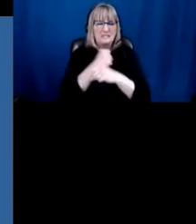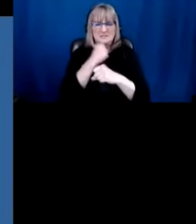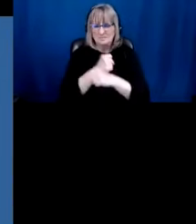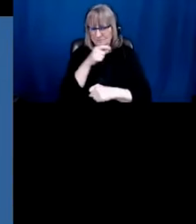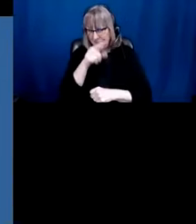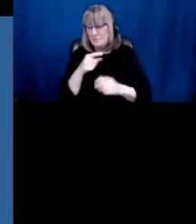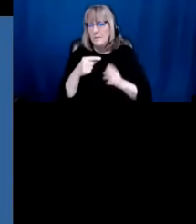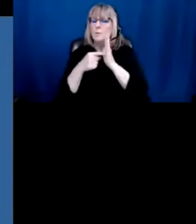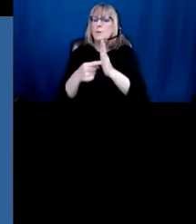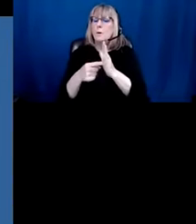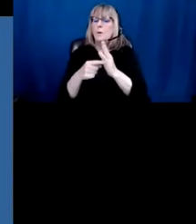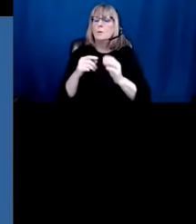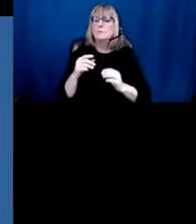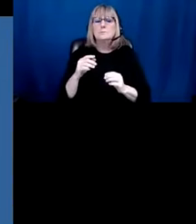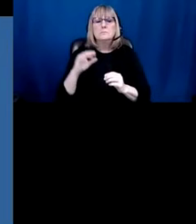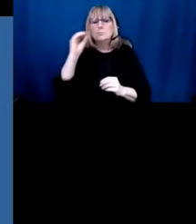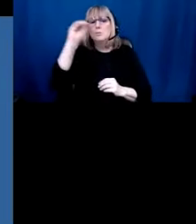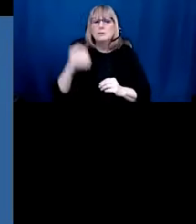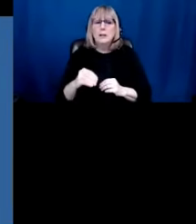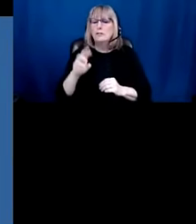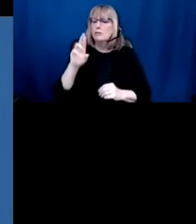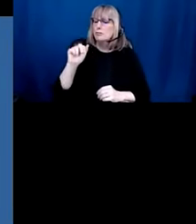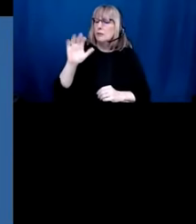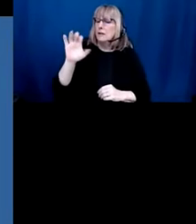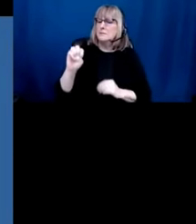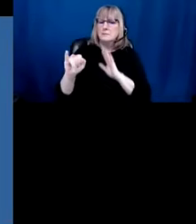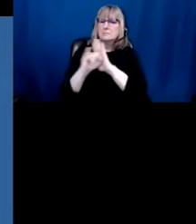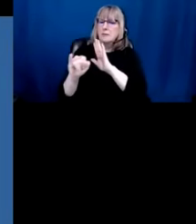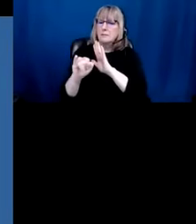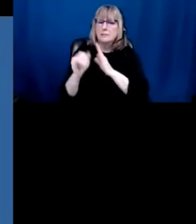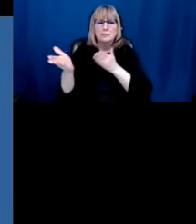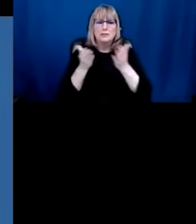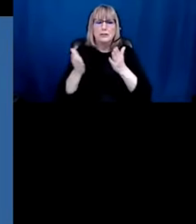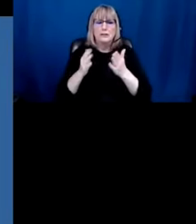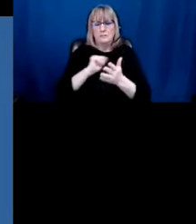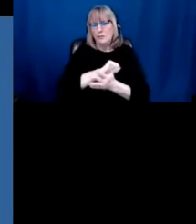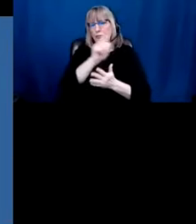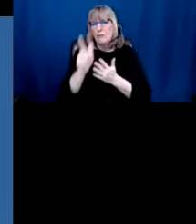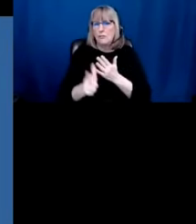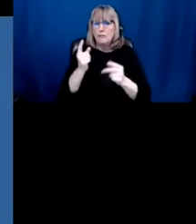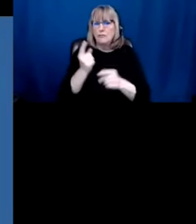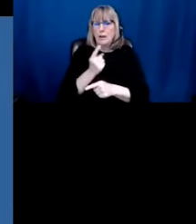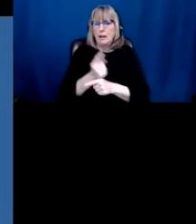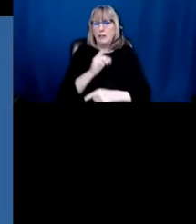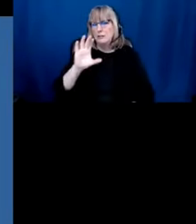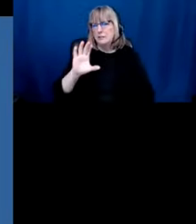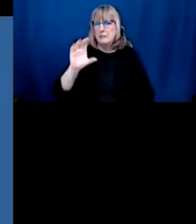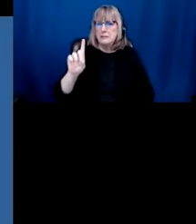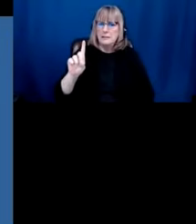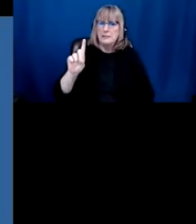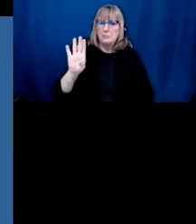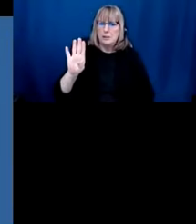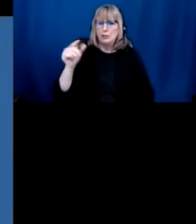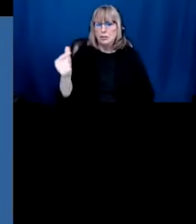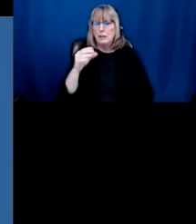proveedores de alojamiento rápido financiados por ESG sirvieron a 26 hogares